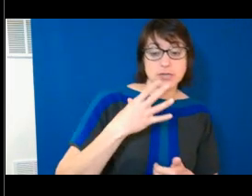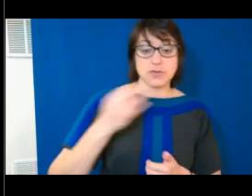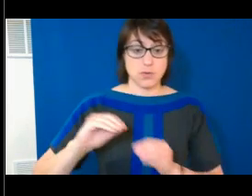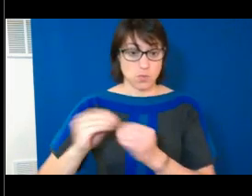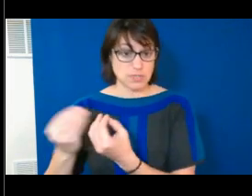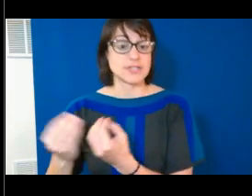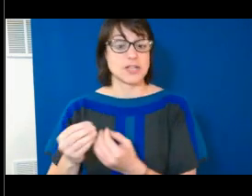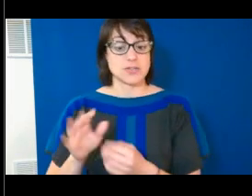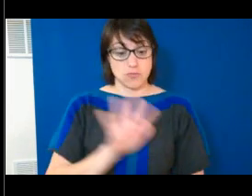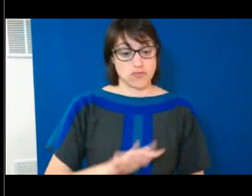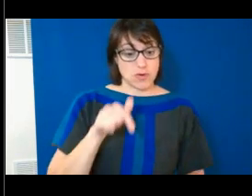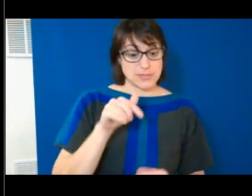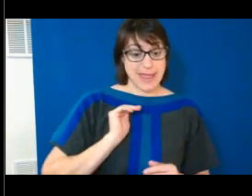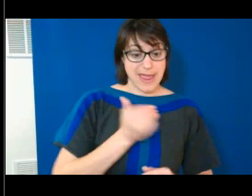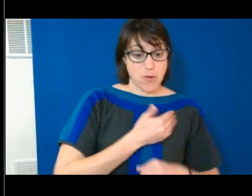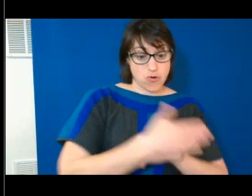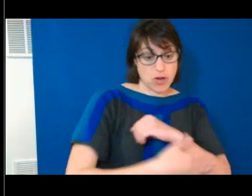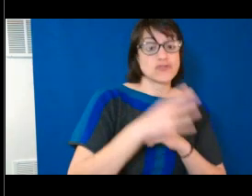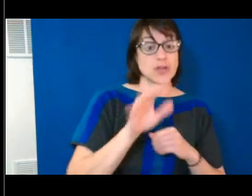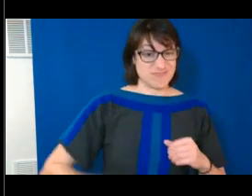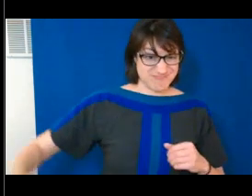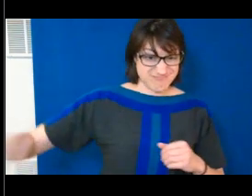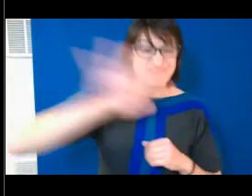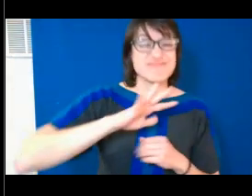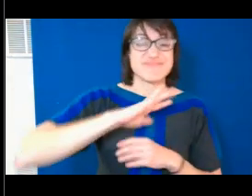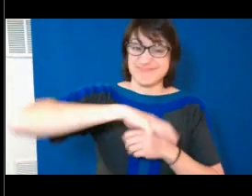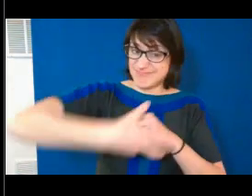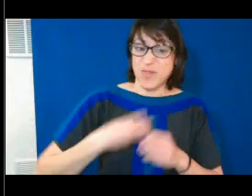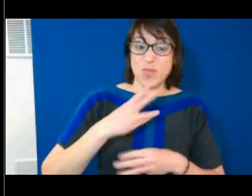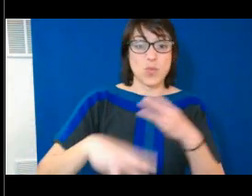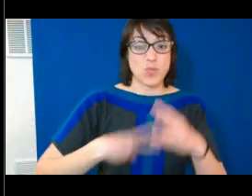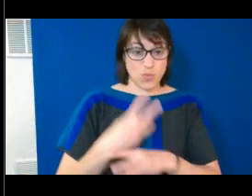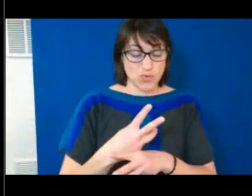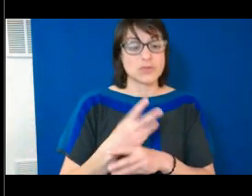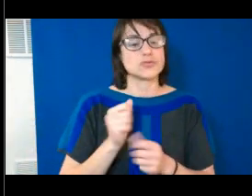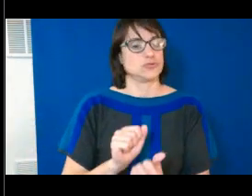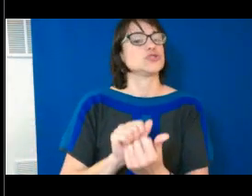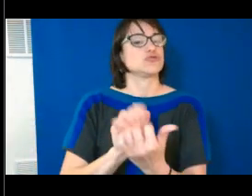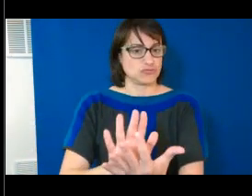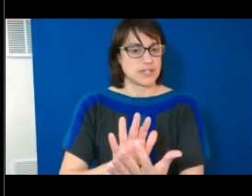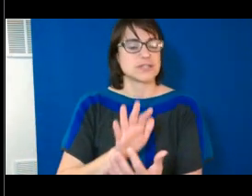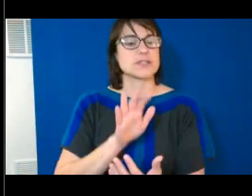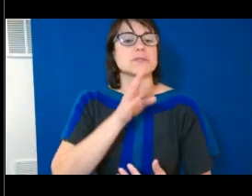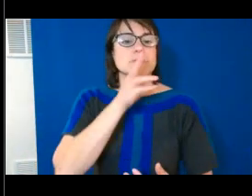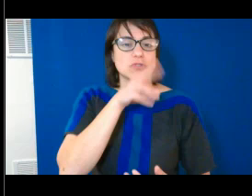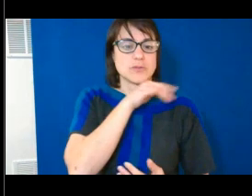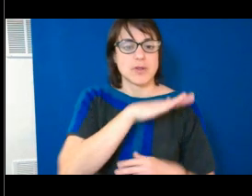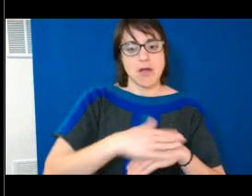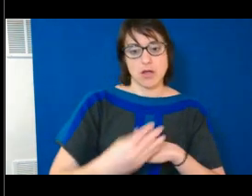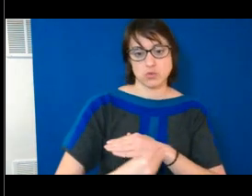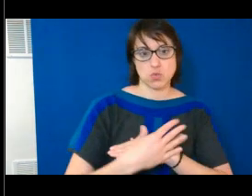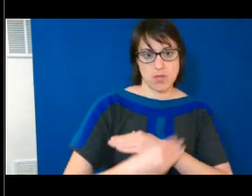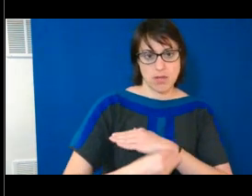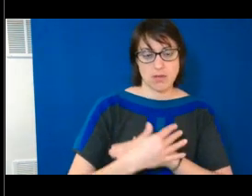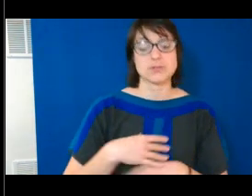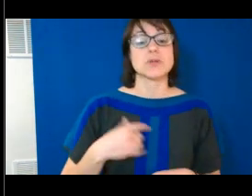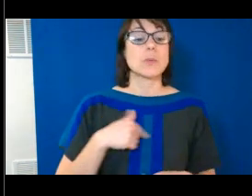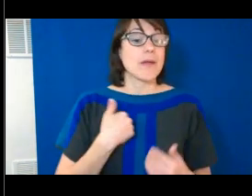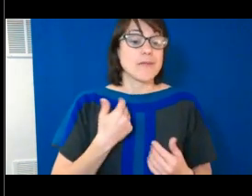to survey and record the amount and types of marine debris on shorelines. We have a number of resources for participants to get